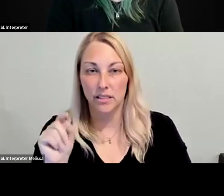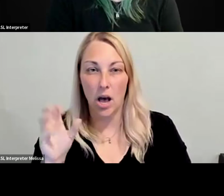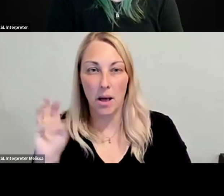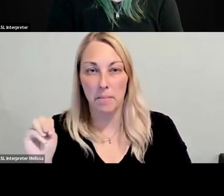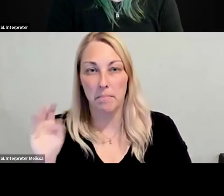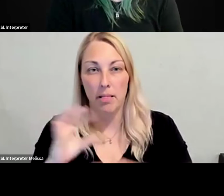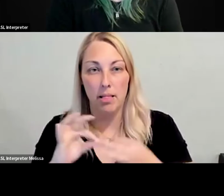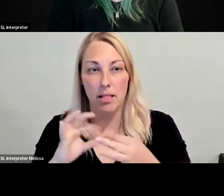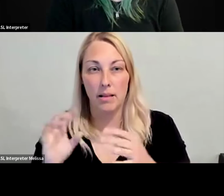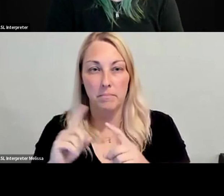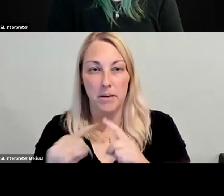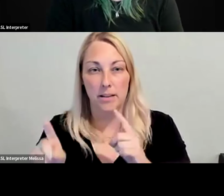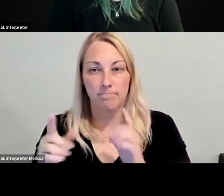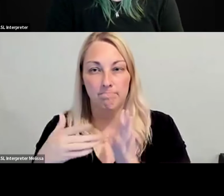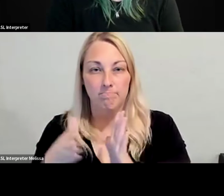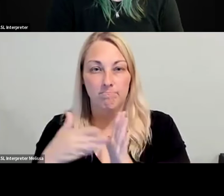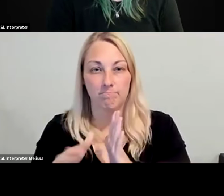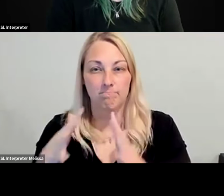Yes,